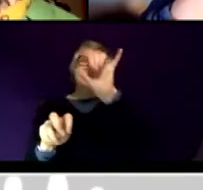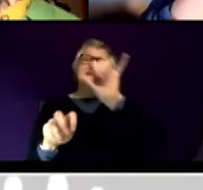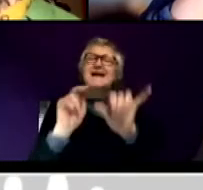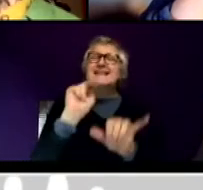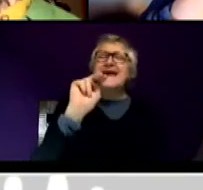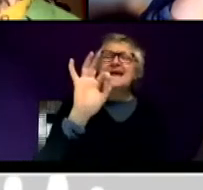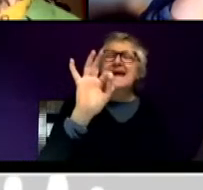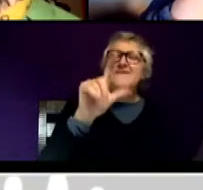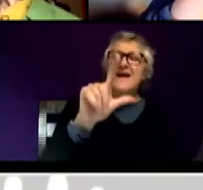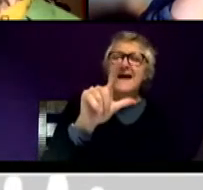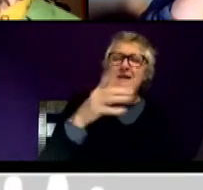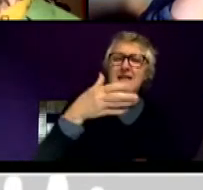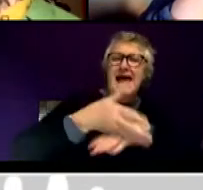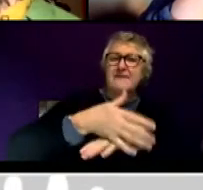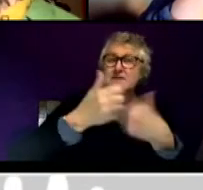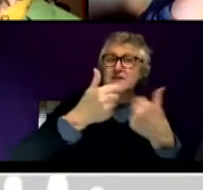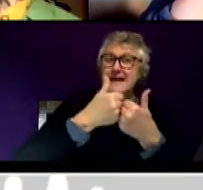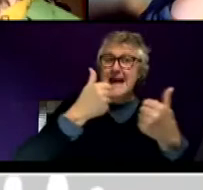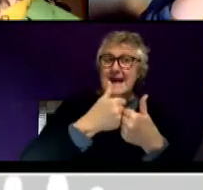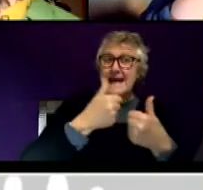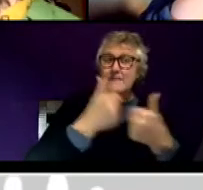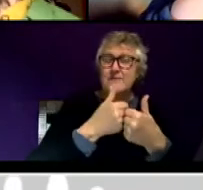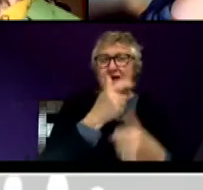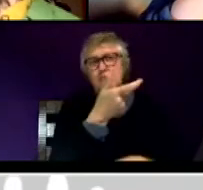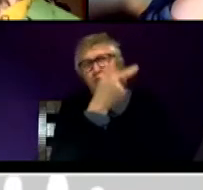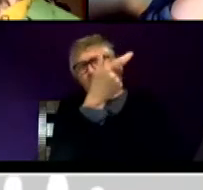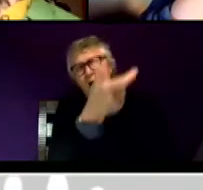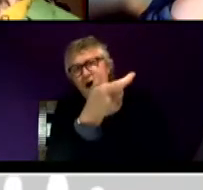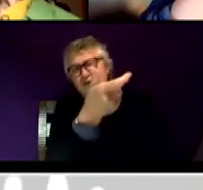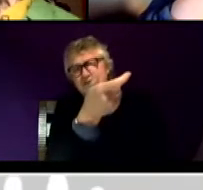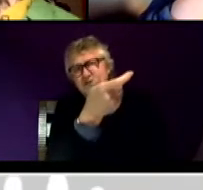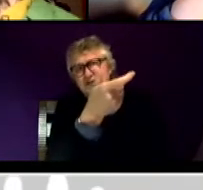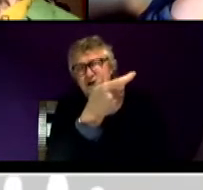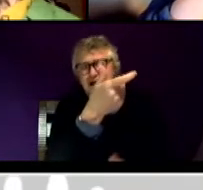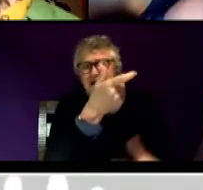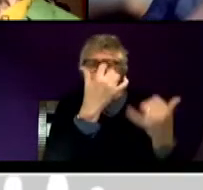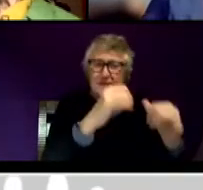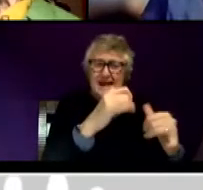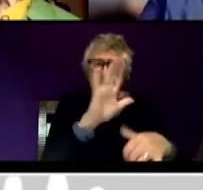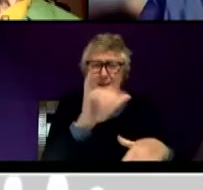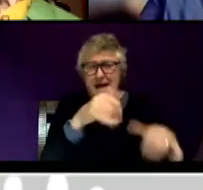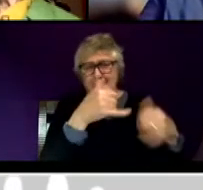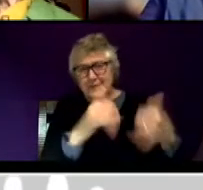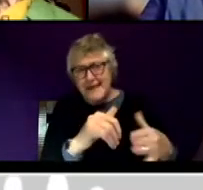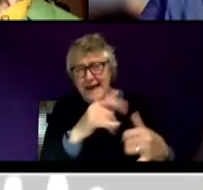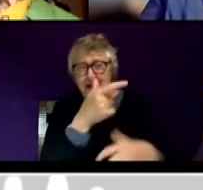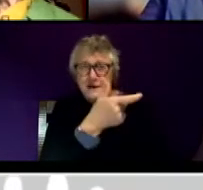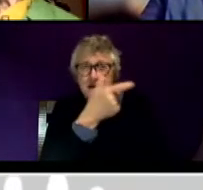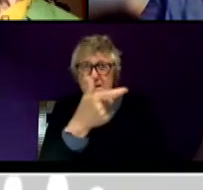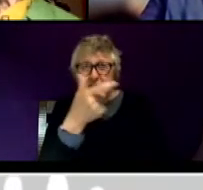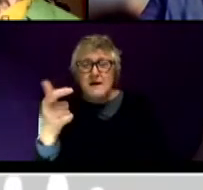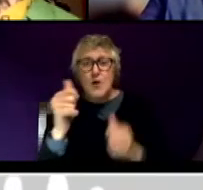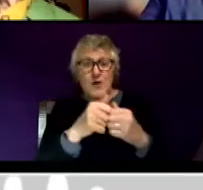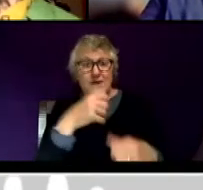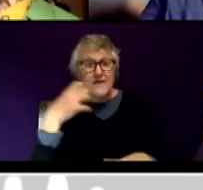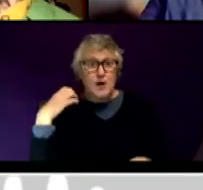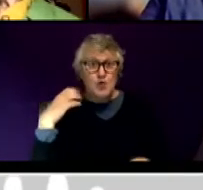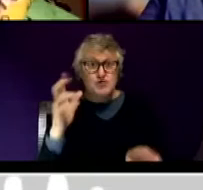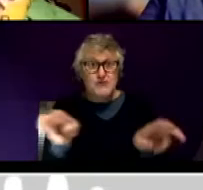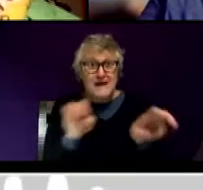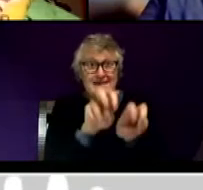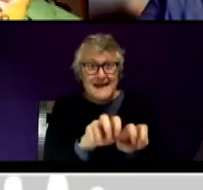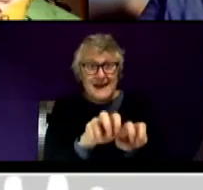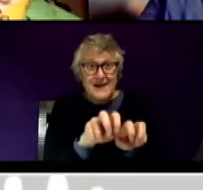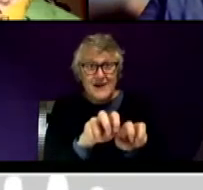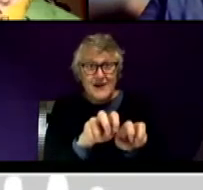that as he's explaining on the video what he's doing with an investigator right next to him. So my PCCEP members,